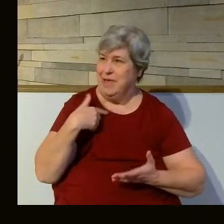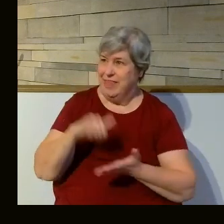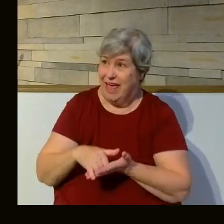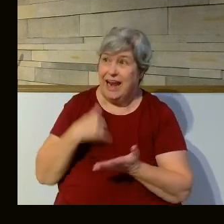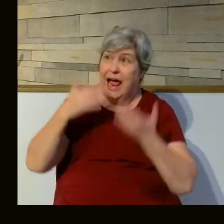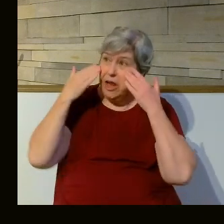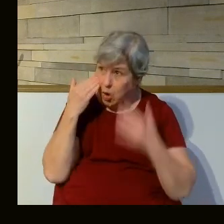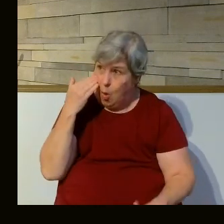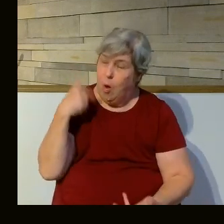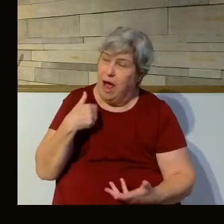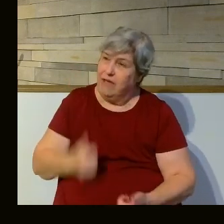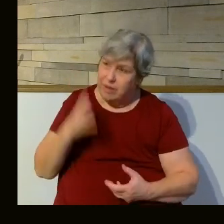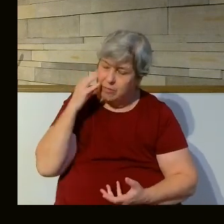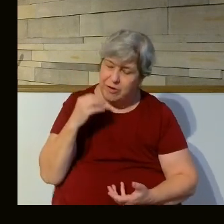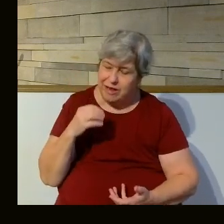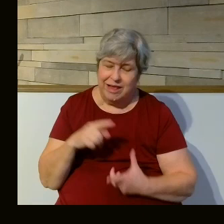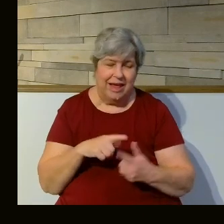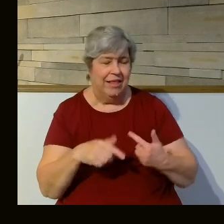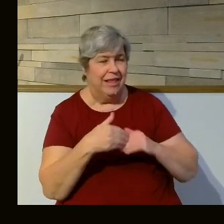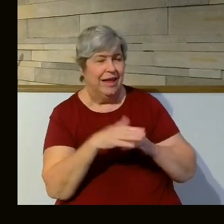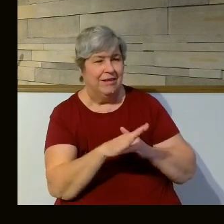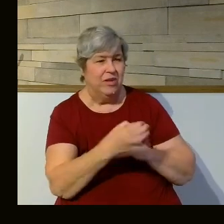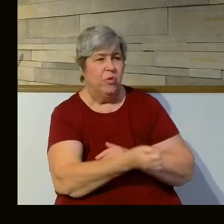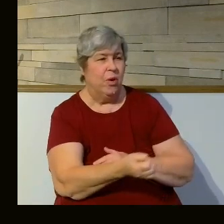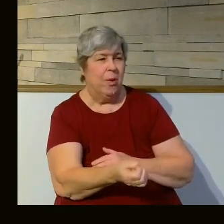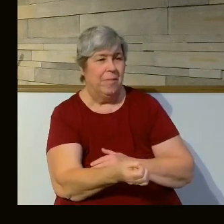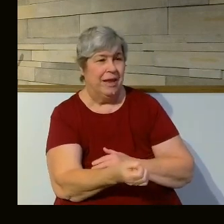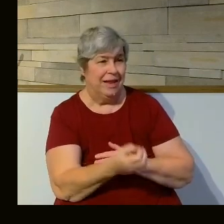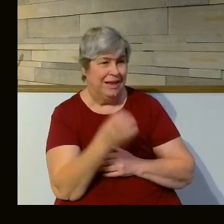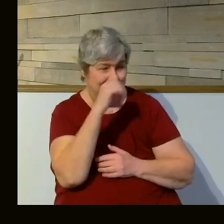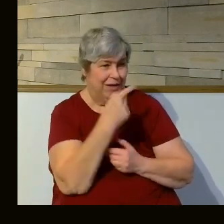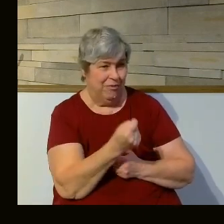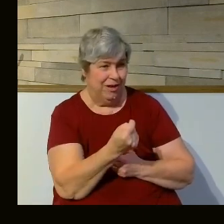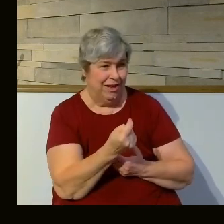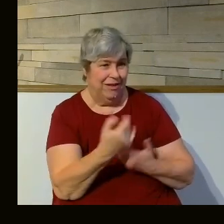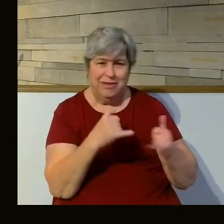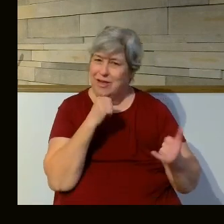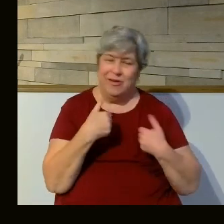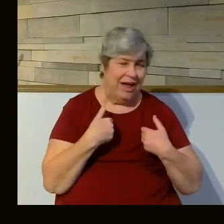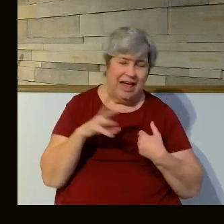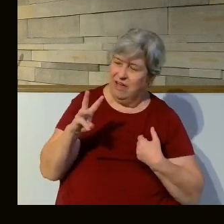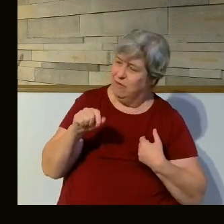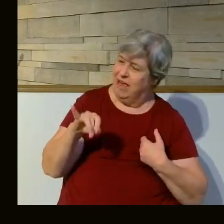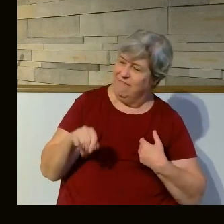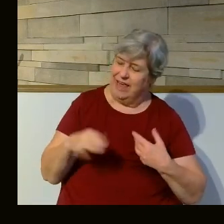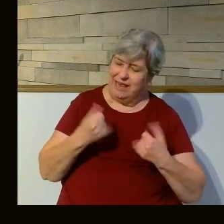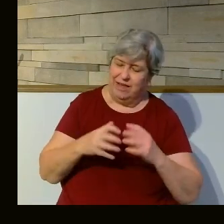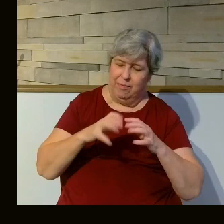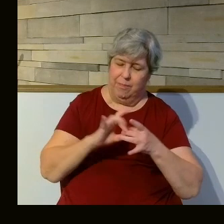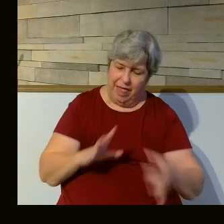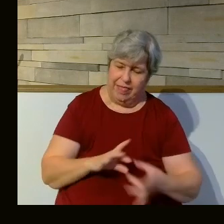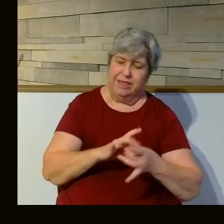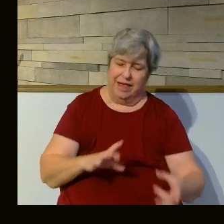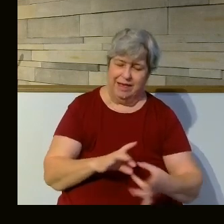it, okay? Yeah, we've lost it. And then they send you equipment. And guess what? We don't have Wi-Fi. We lose it. 39